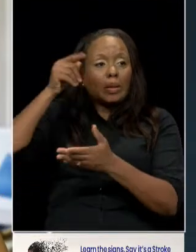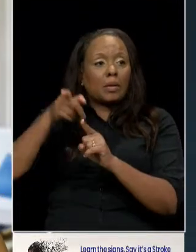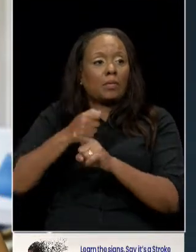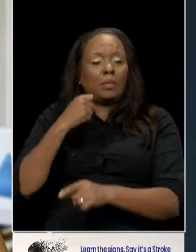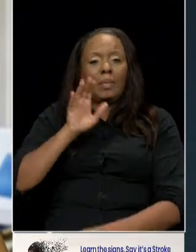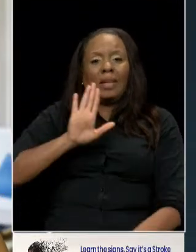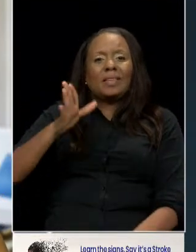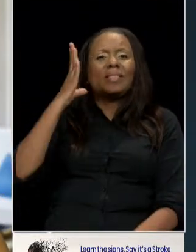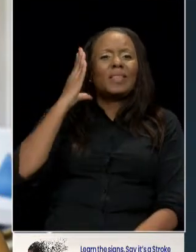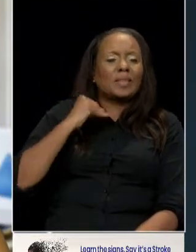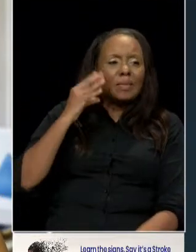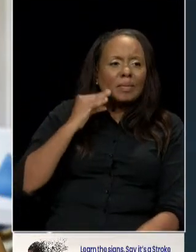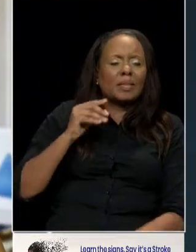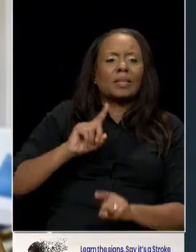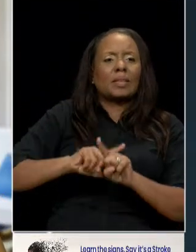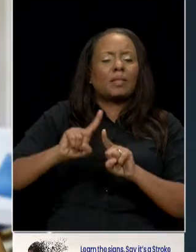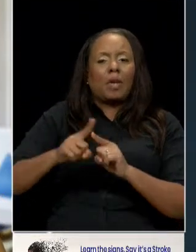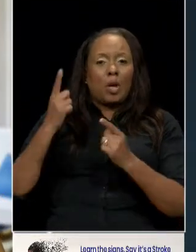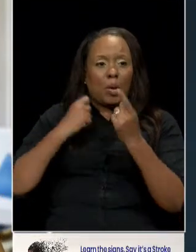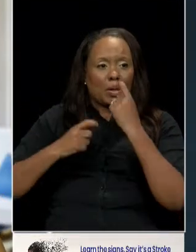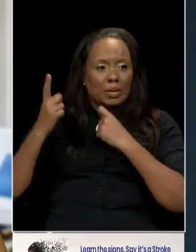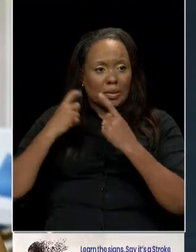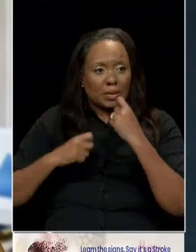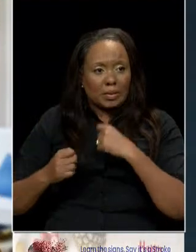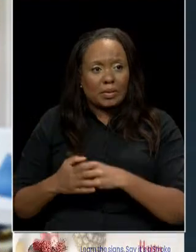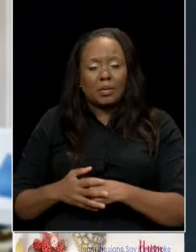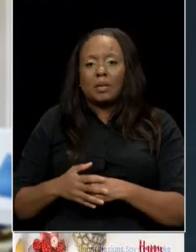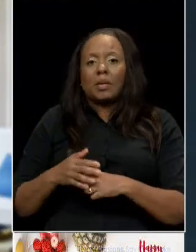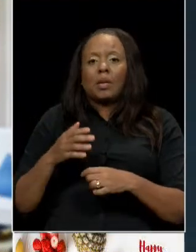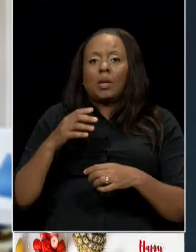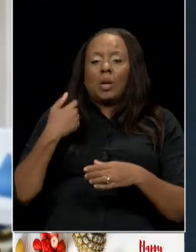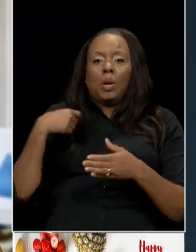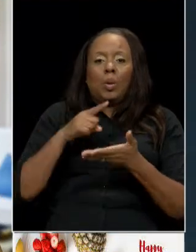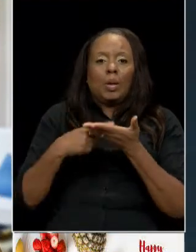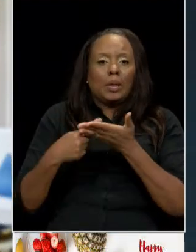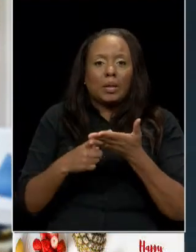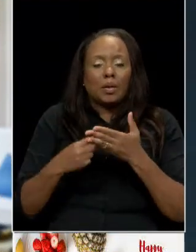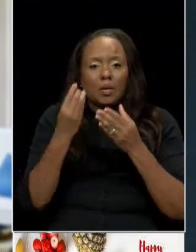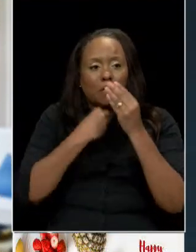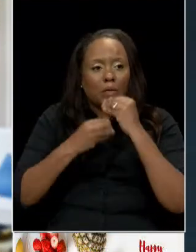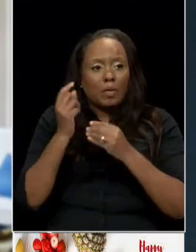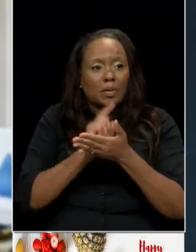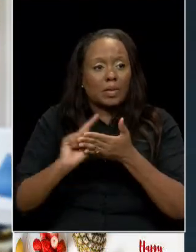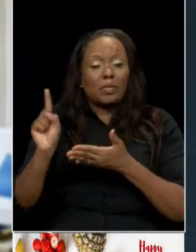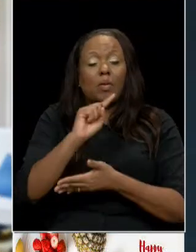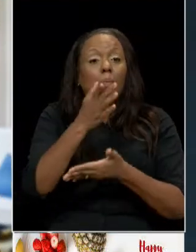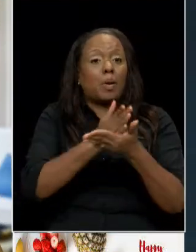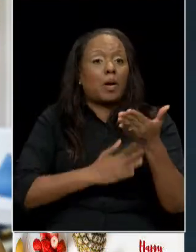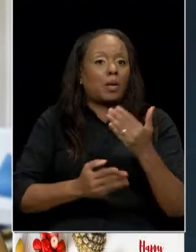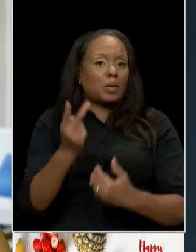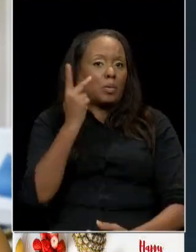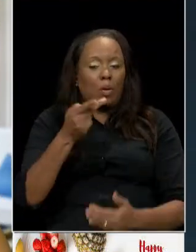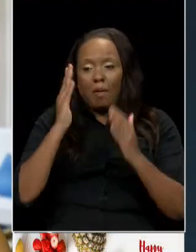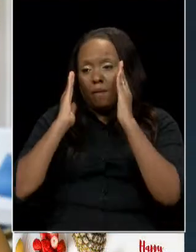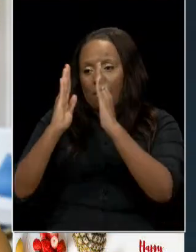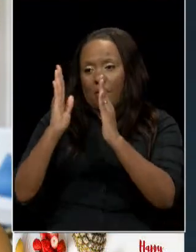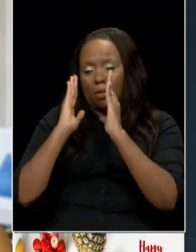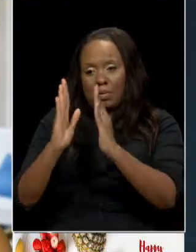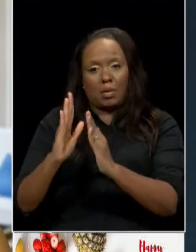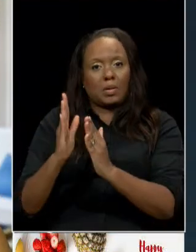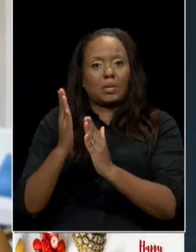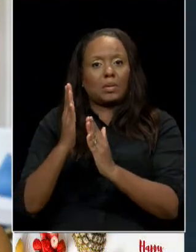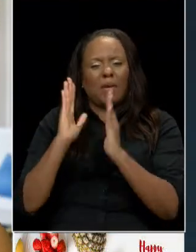the questions that came up here. So a question about diet, we'll deal with that next week in part 2 of the Focus on Diabetes. We'll